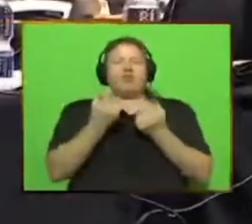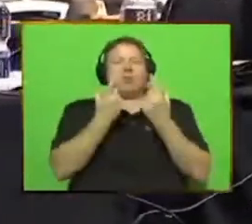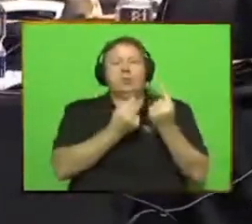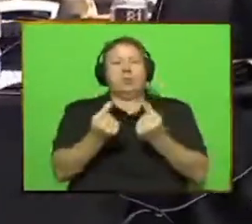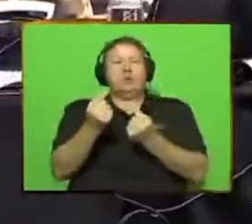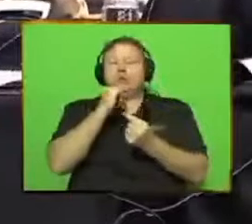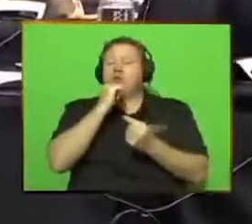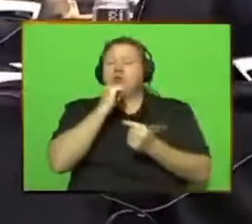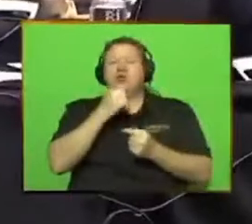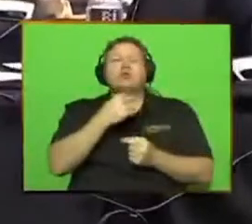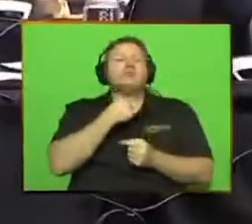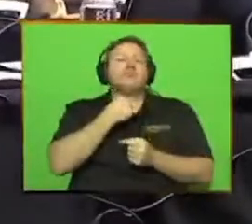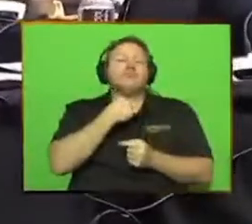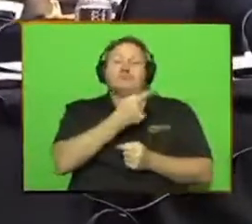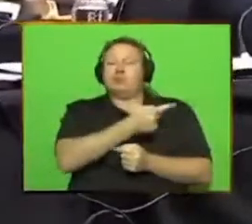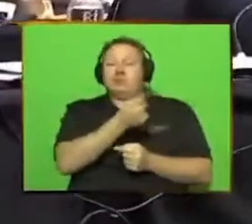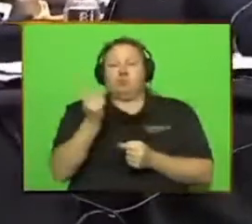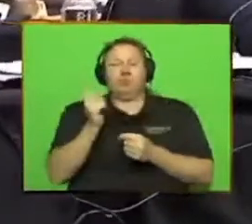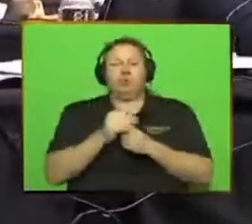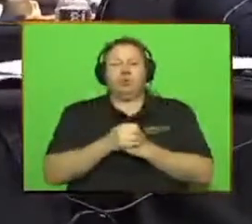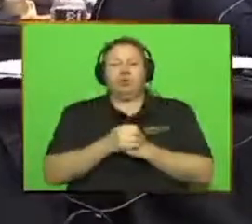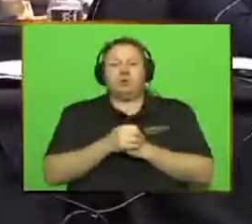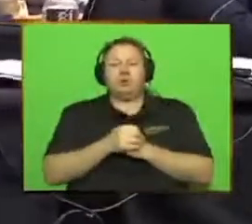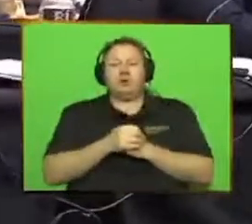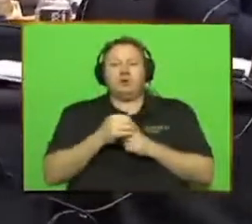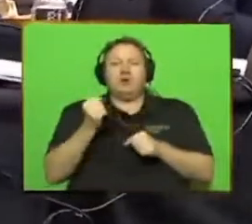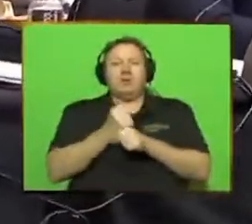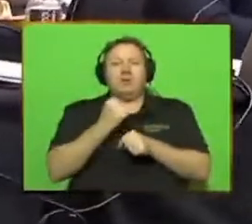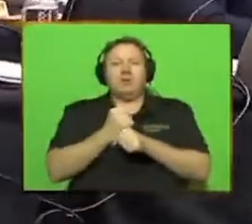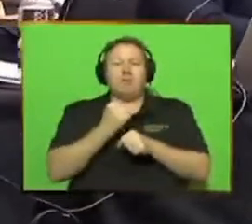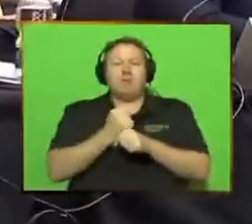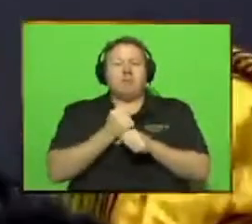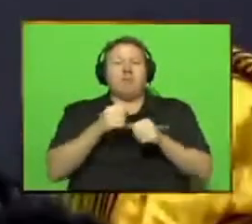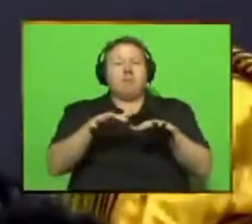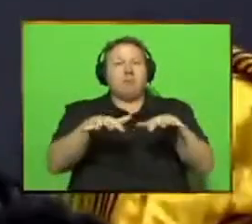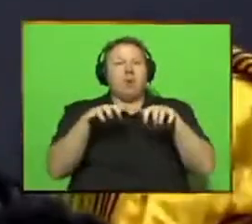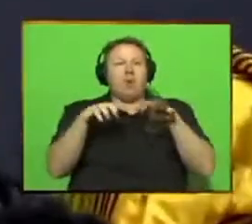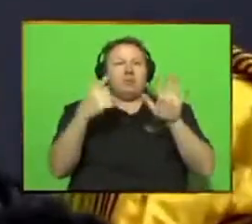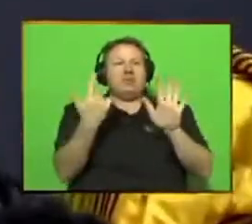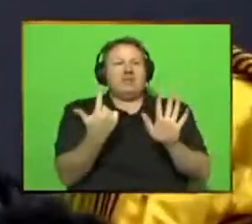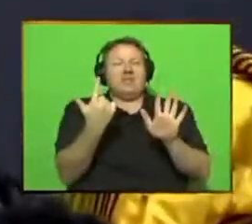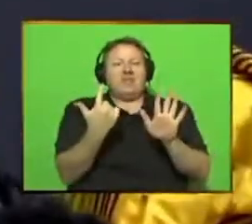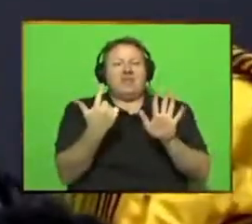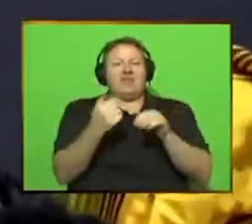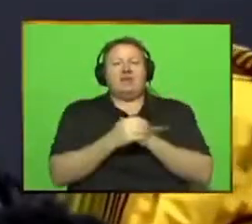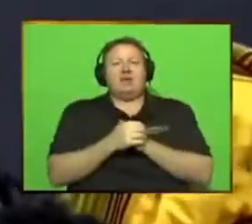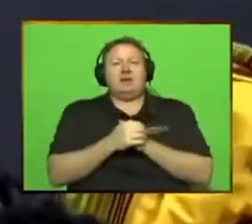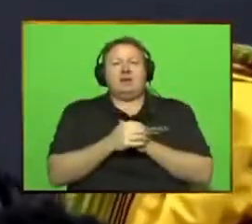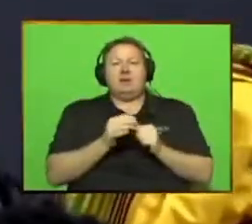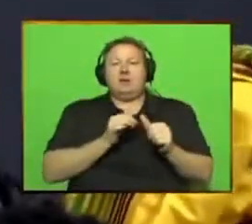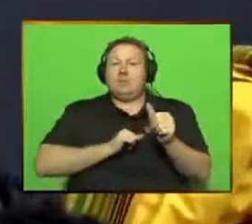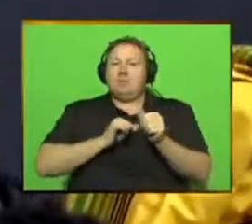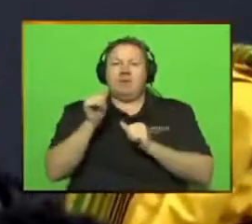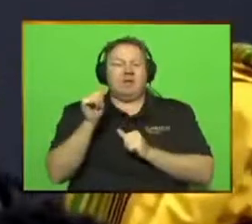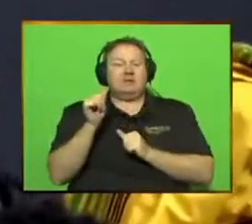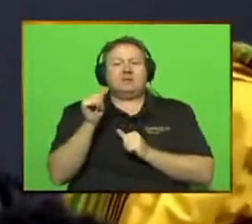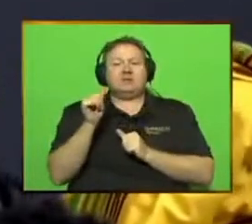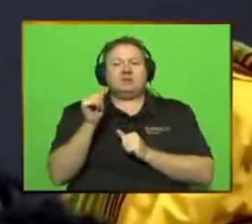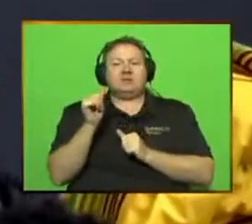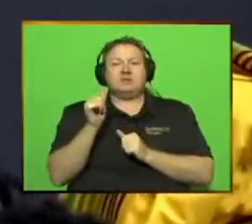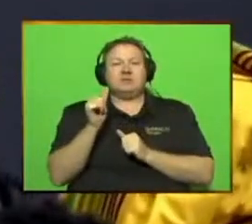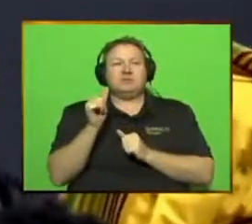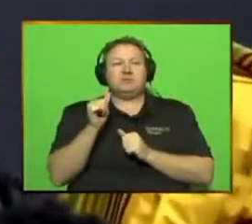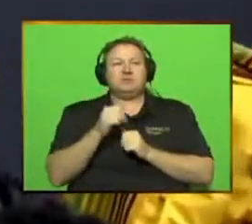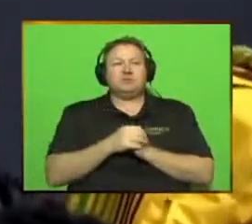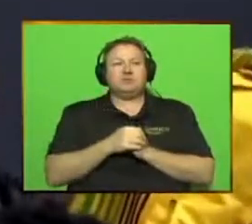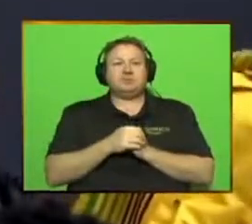you, and that we will make this seventh Parliament the best Parliament ever,